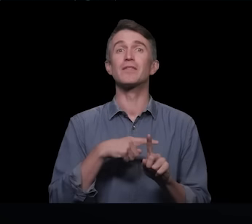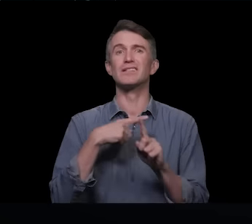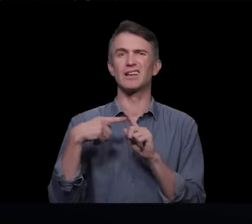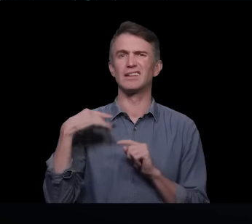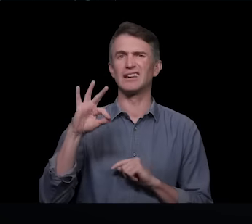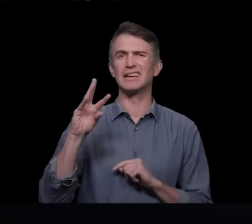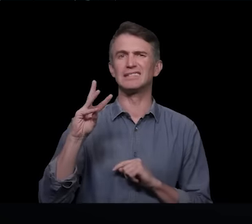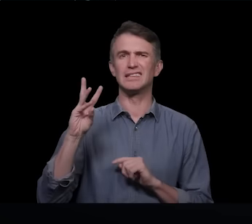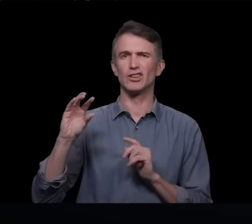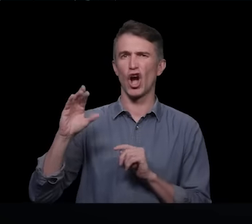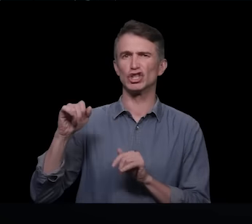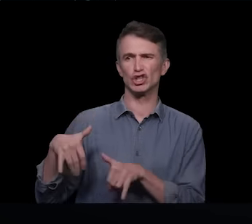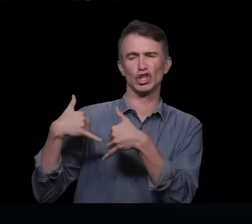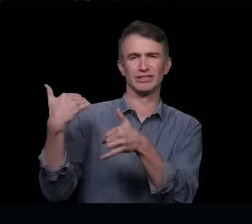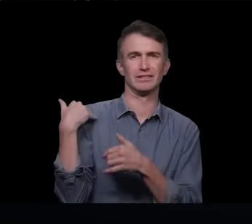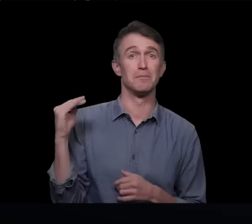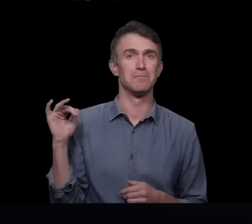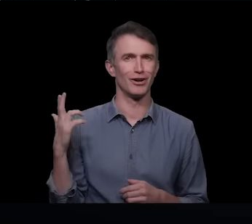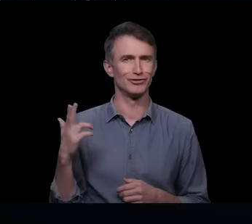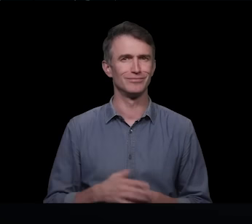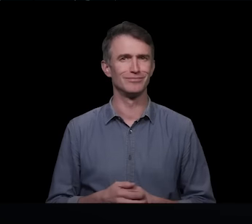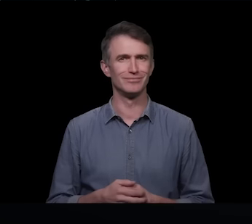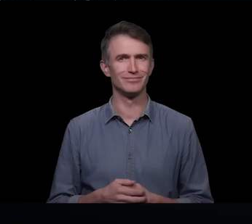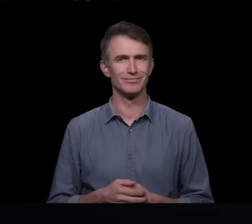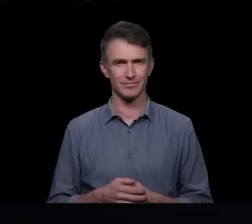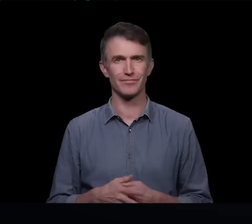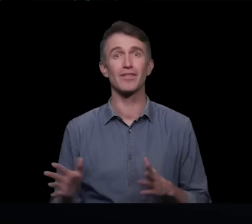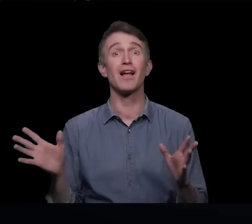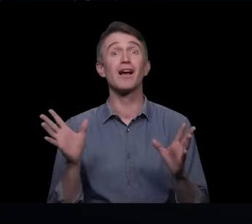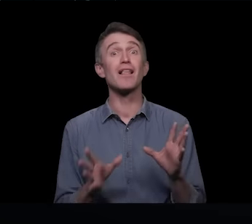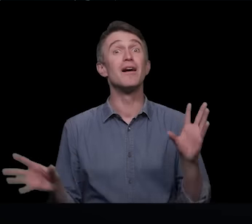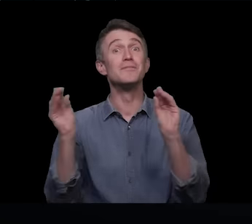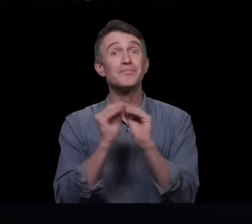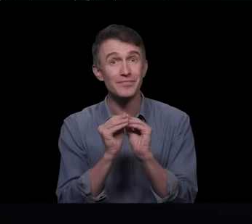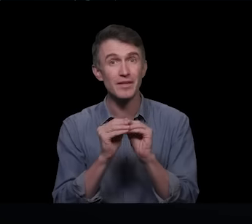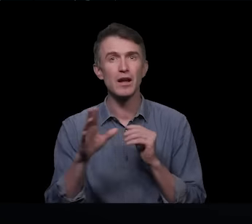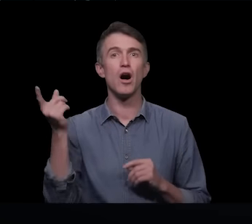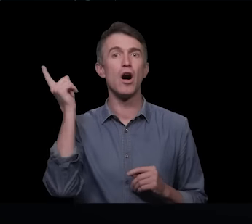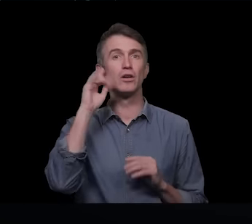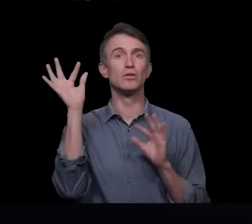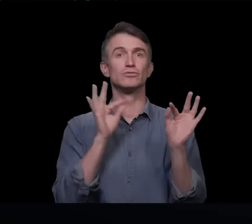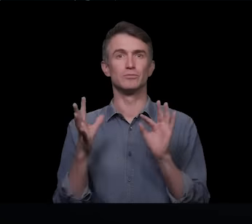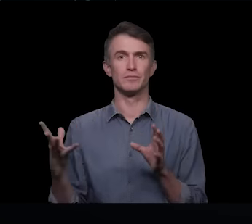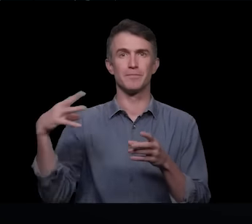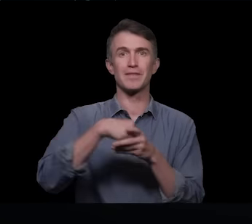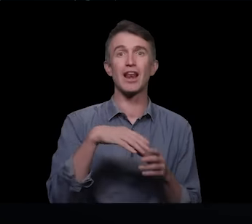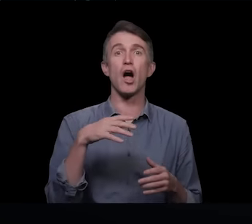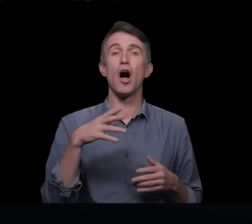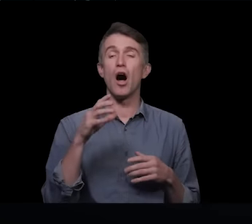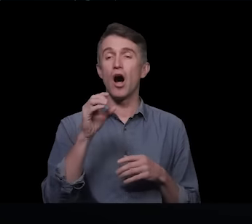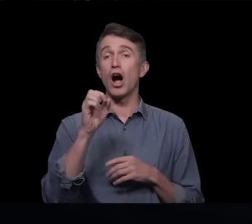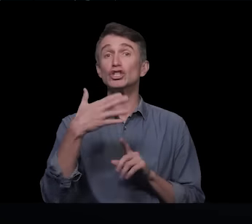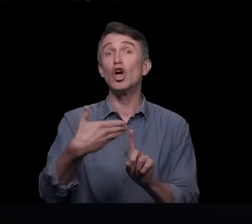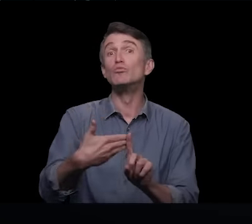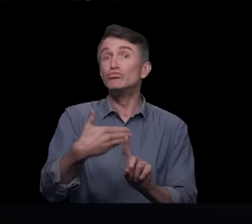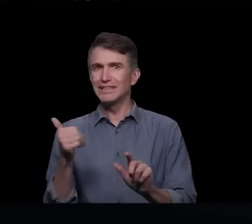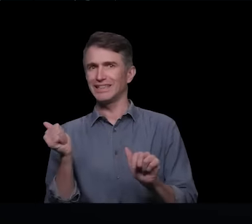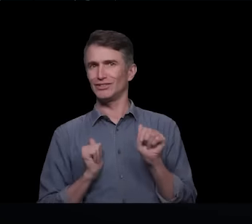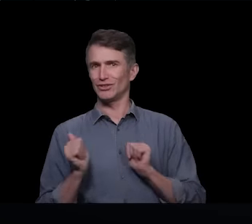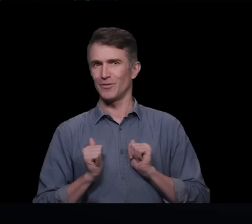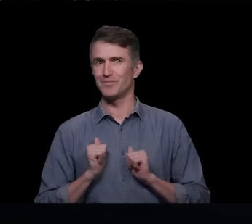in a row at the 96th Oscars this past March. Furthermore, we added audio description to the Oscars